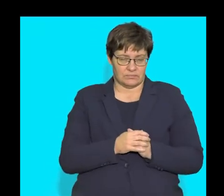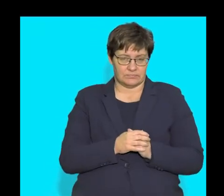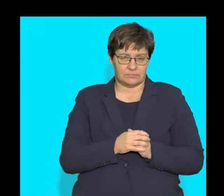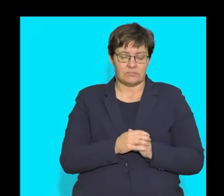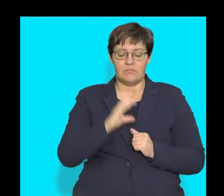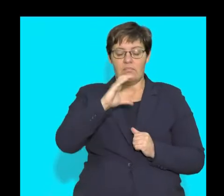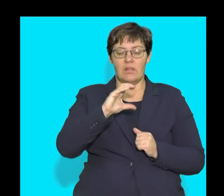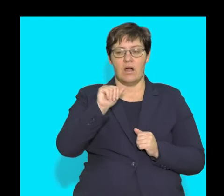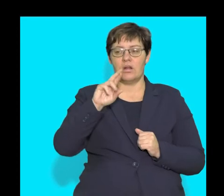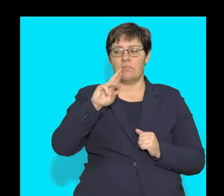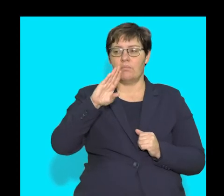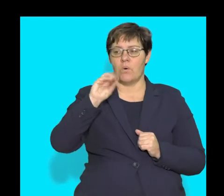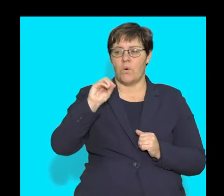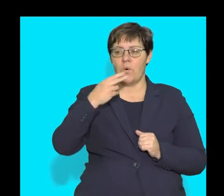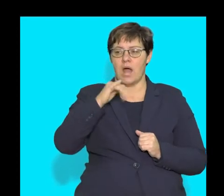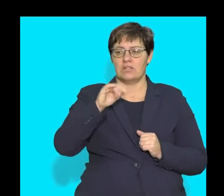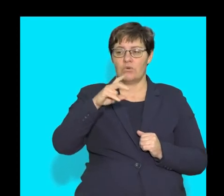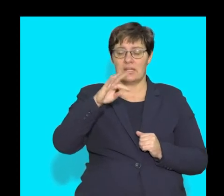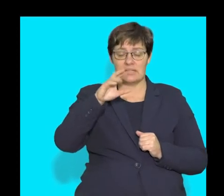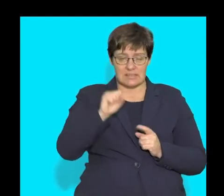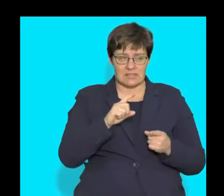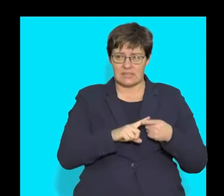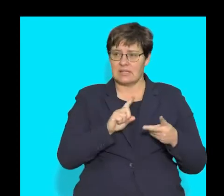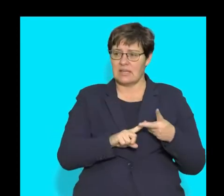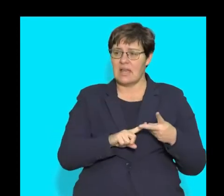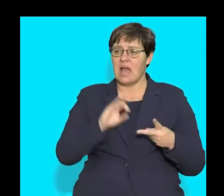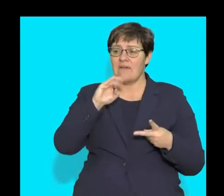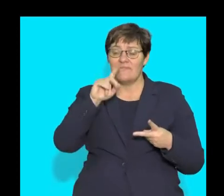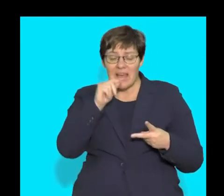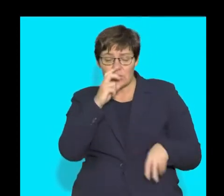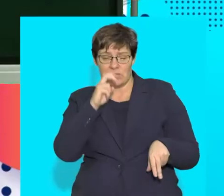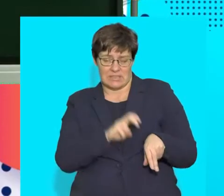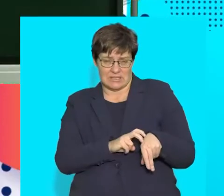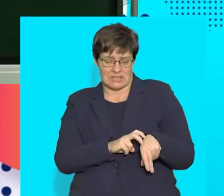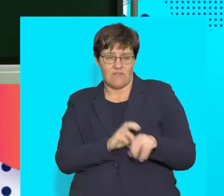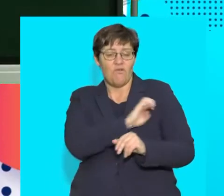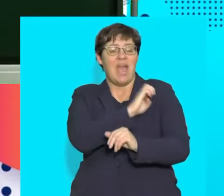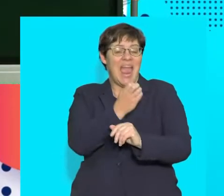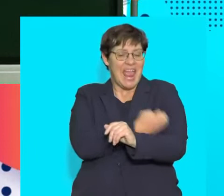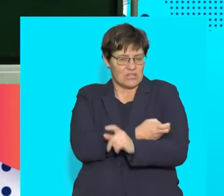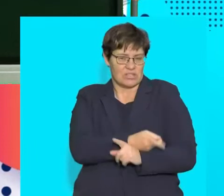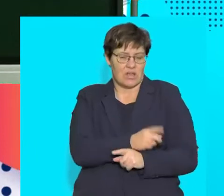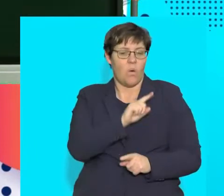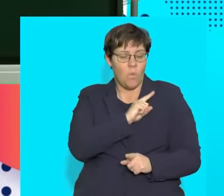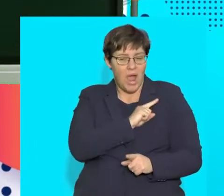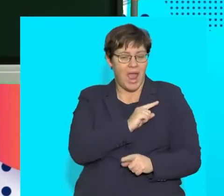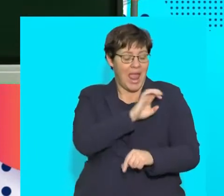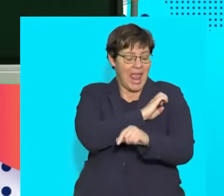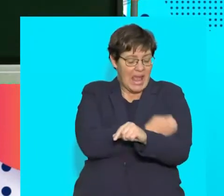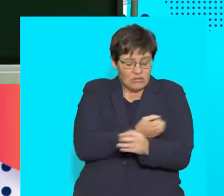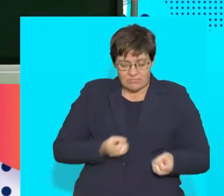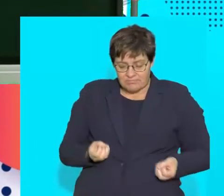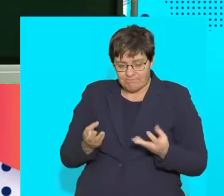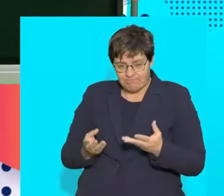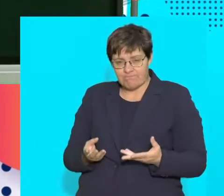guys, and fats to provide the body with energy. Carbohydrates are the fuel that fuels the cells for